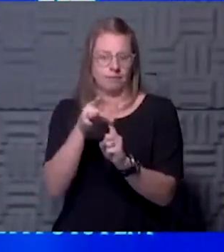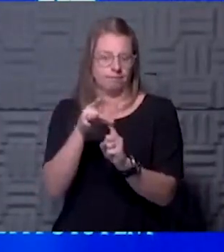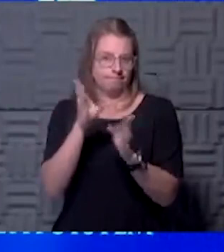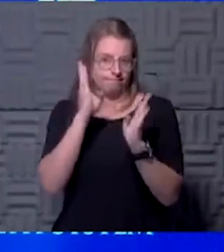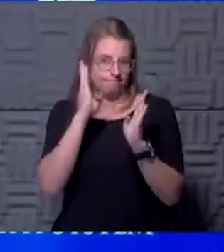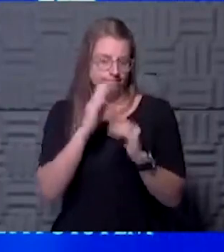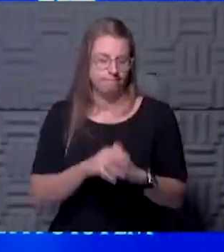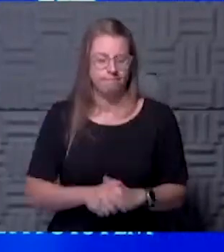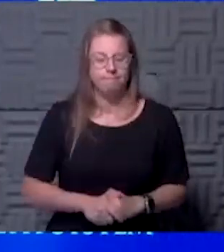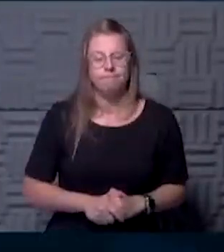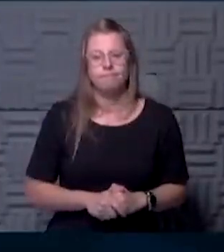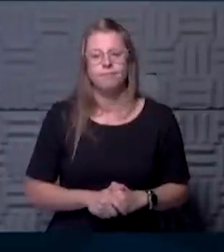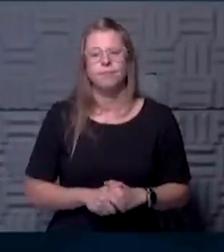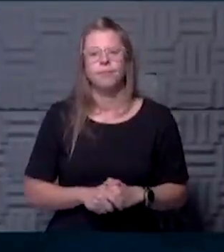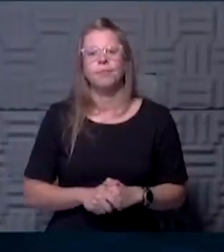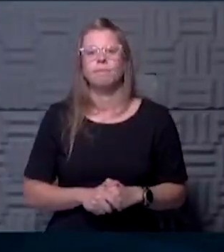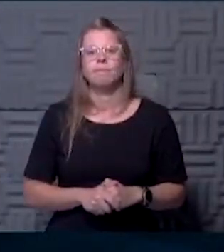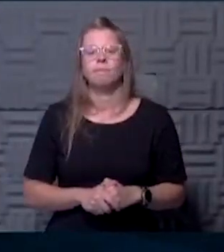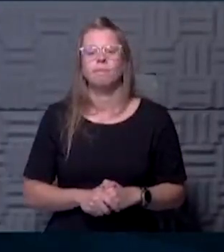listen.